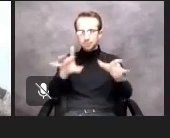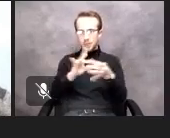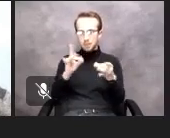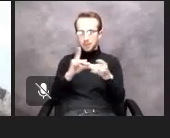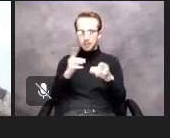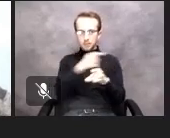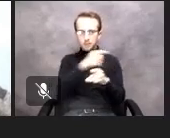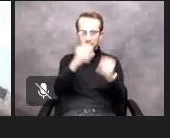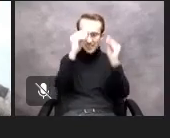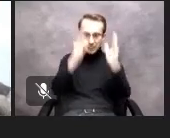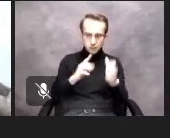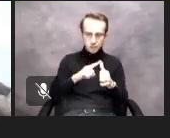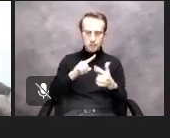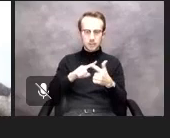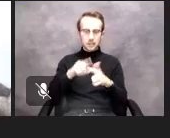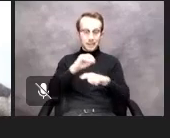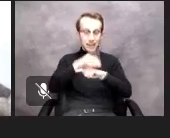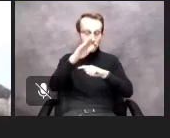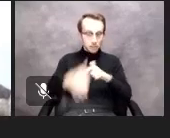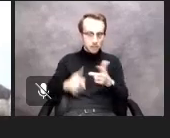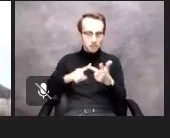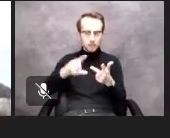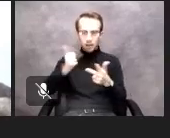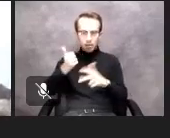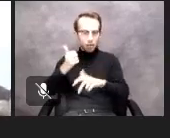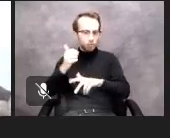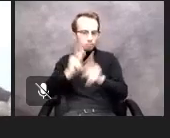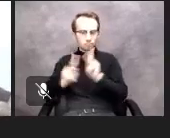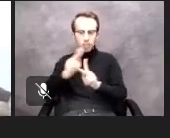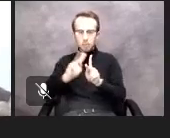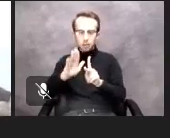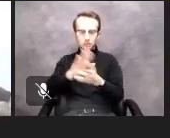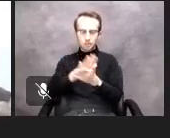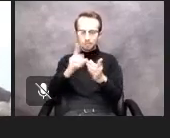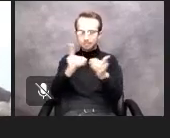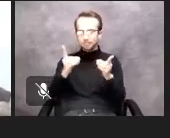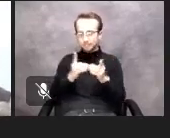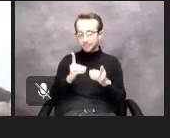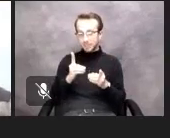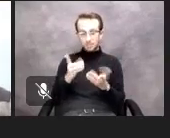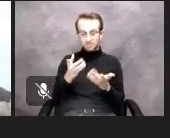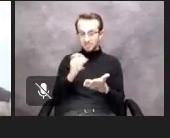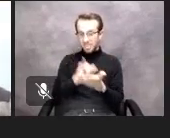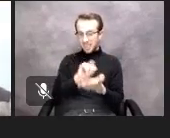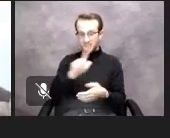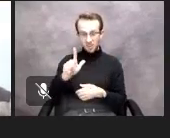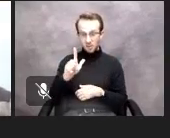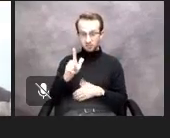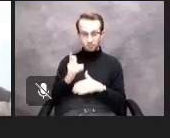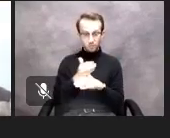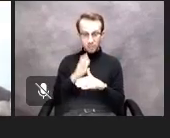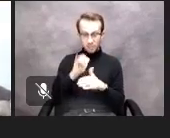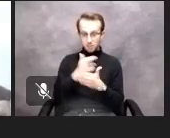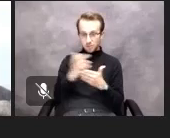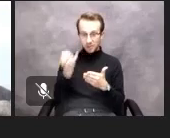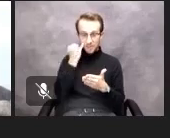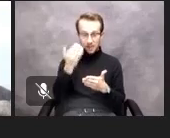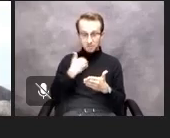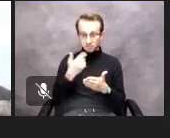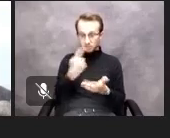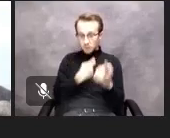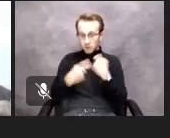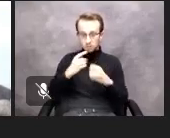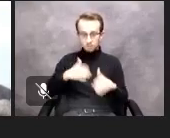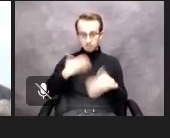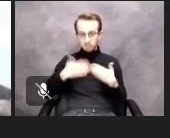counselors in the districts that you work with. So that's really it, just to share that resource. If anybody has any questions, I'm happy to answer